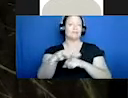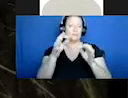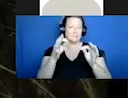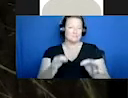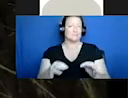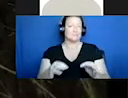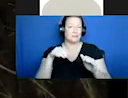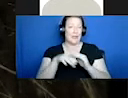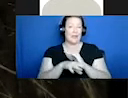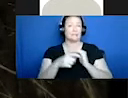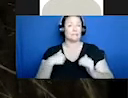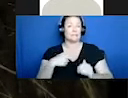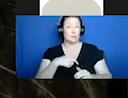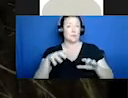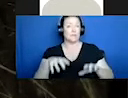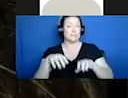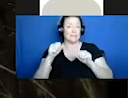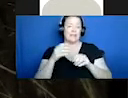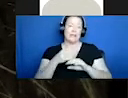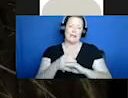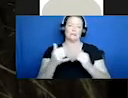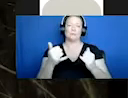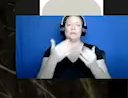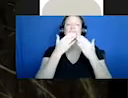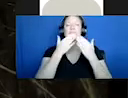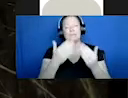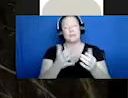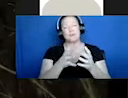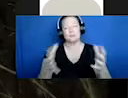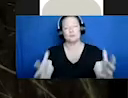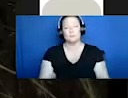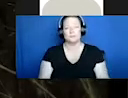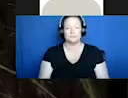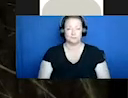that we take after today. Thank you so much.